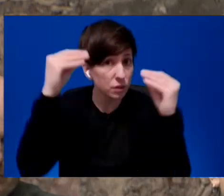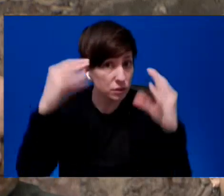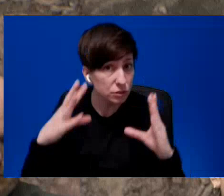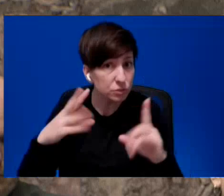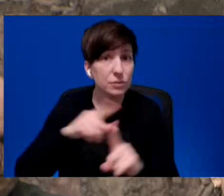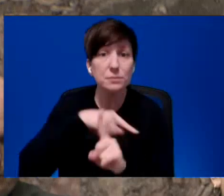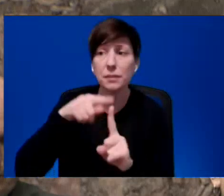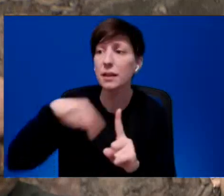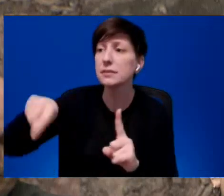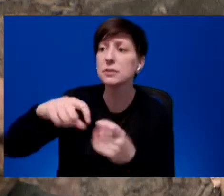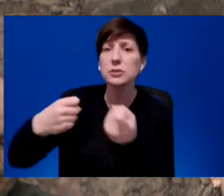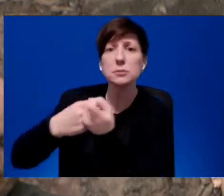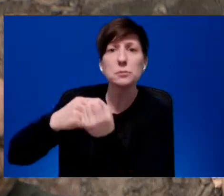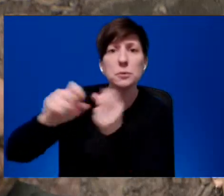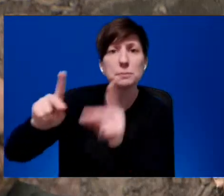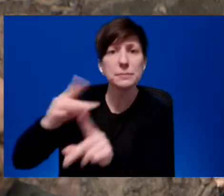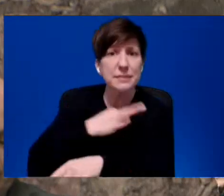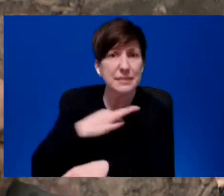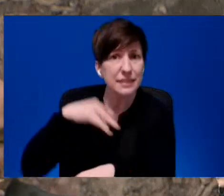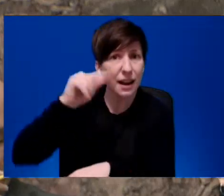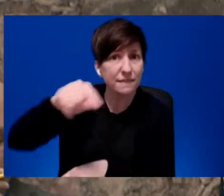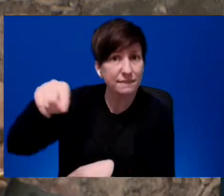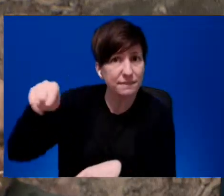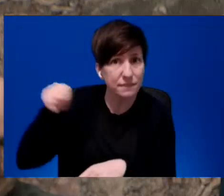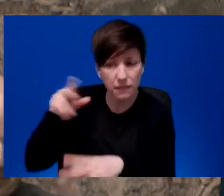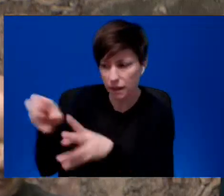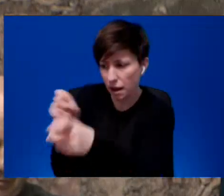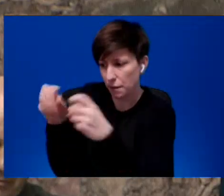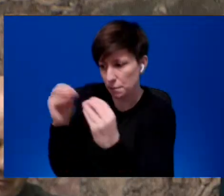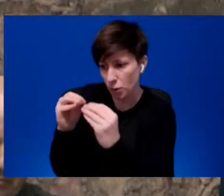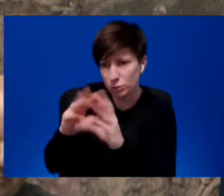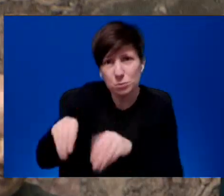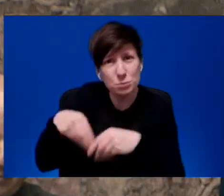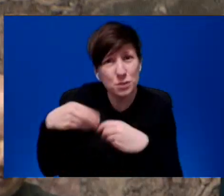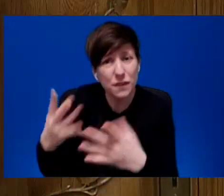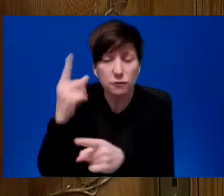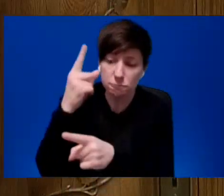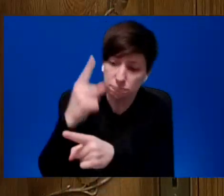services and support they need. That's what this budget is about.